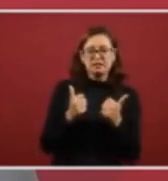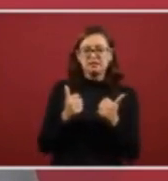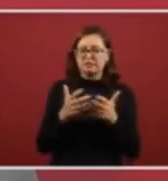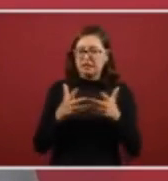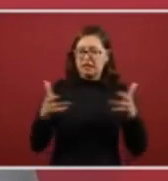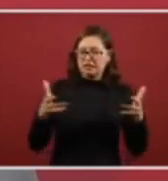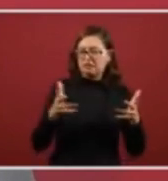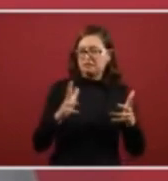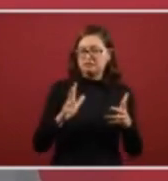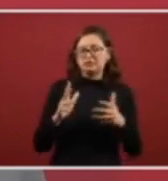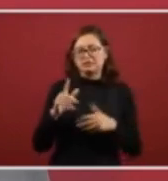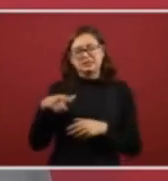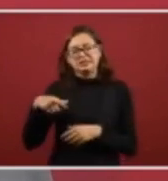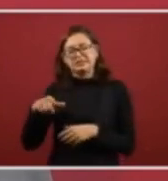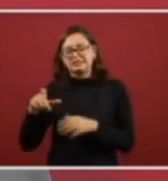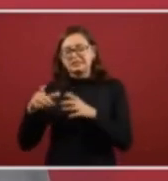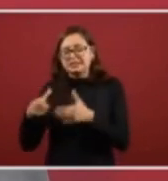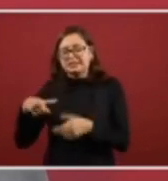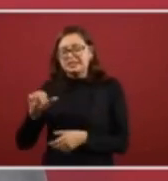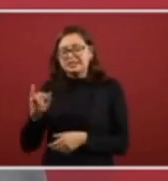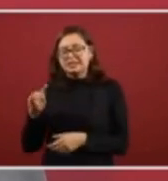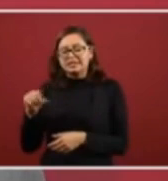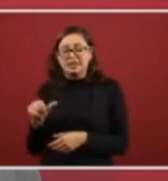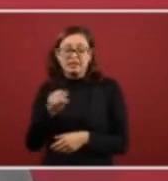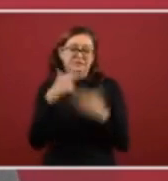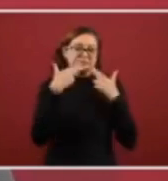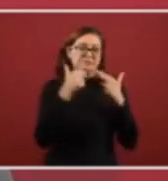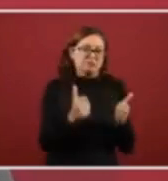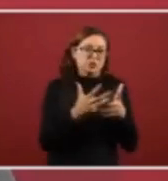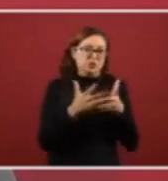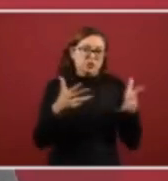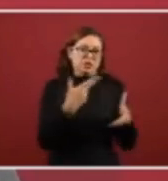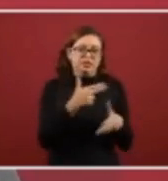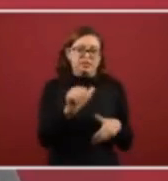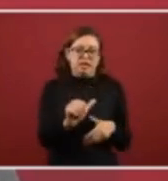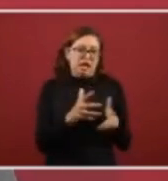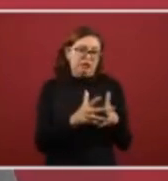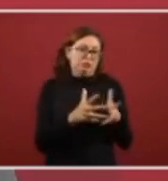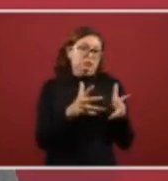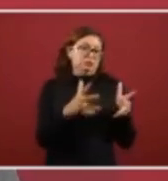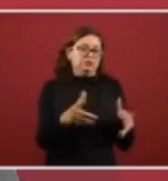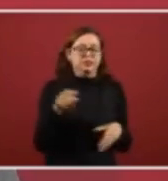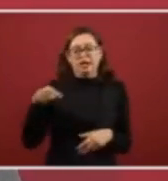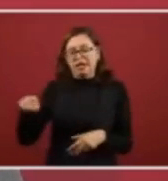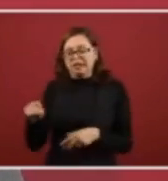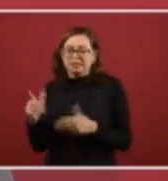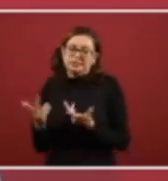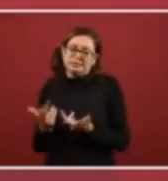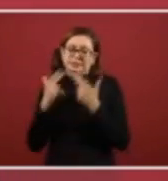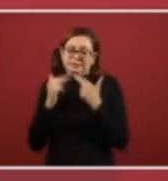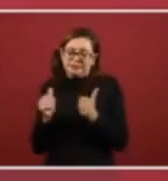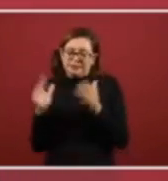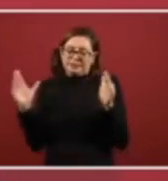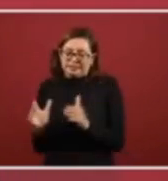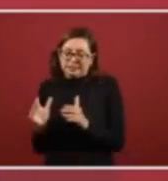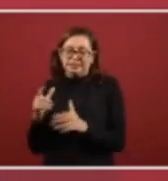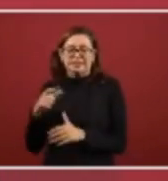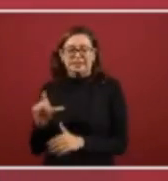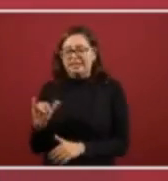So he's going to La Quinta. It's a ranch has no hectares, and then La Quinta